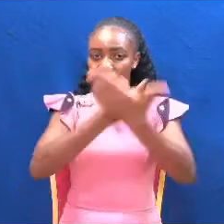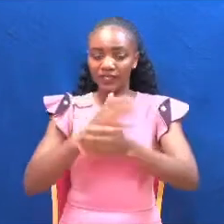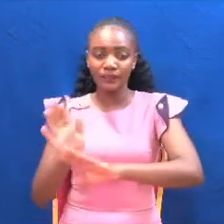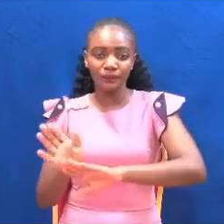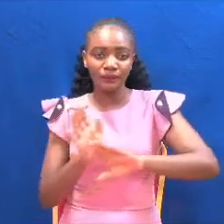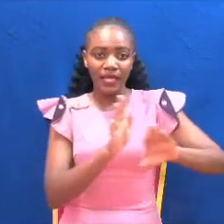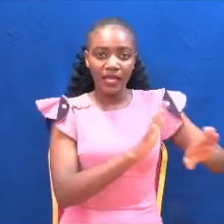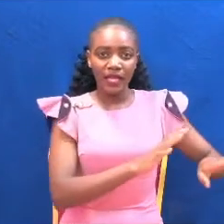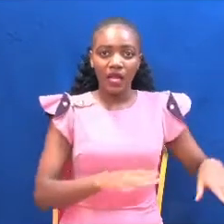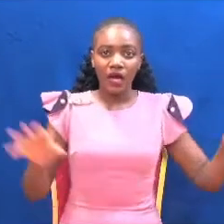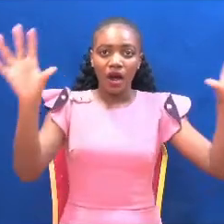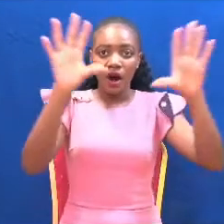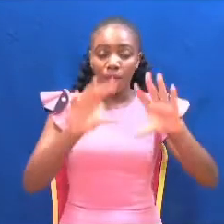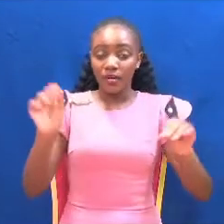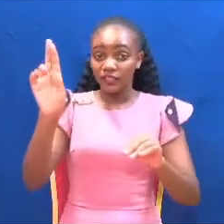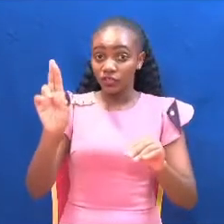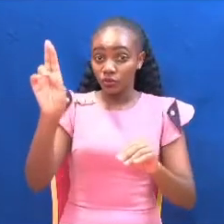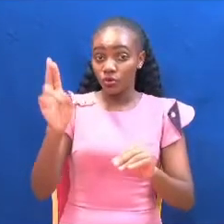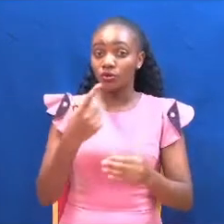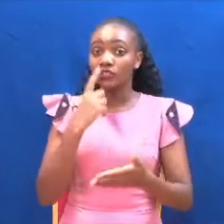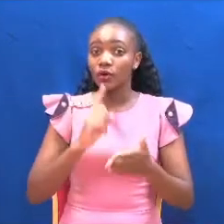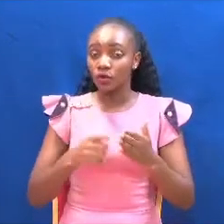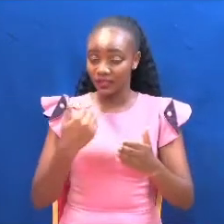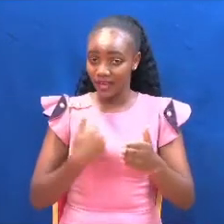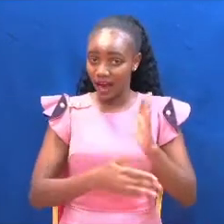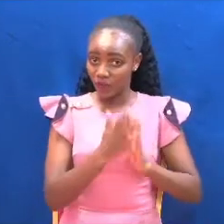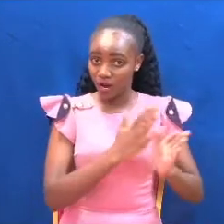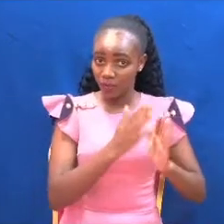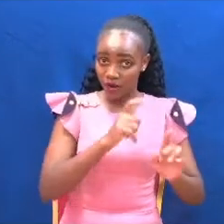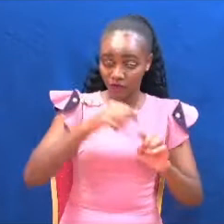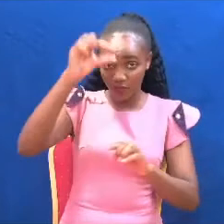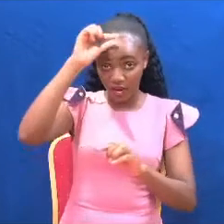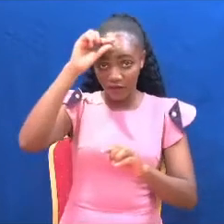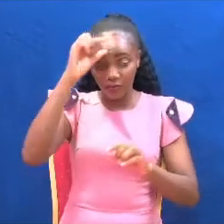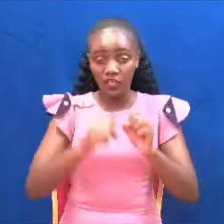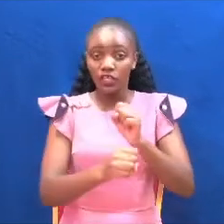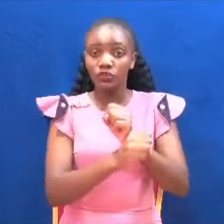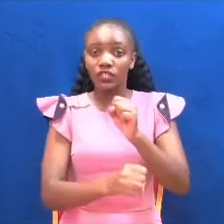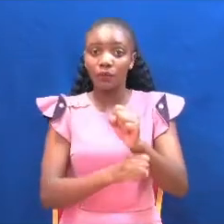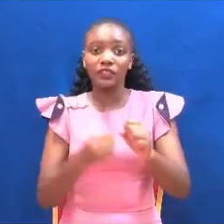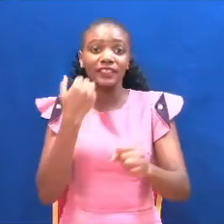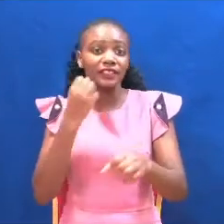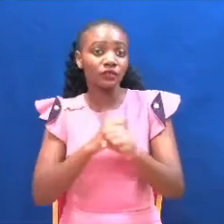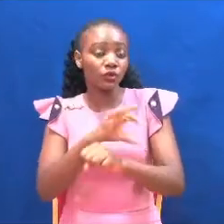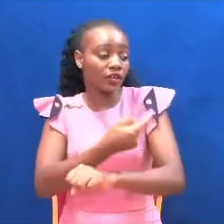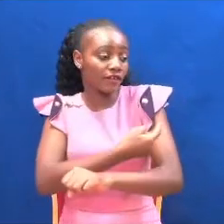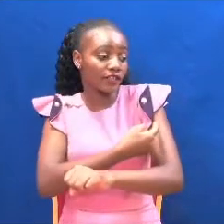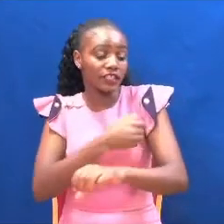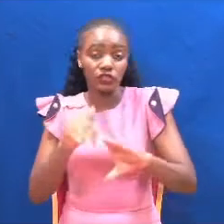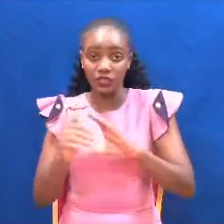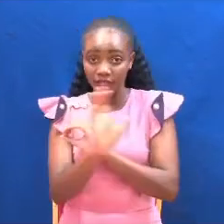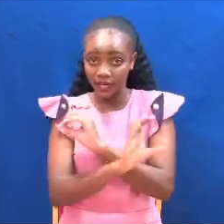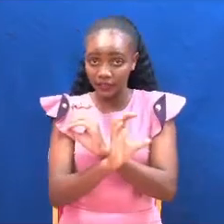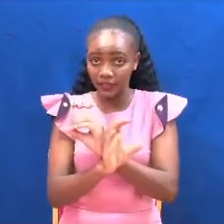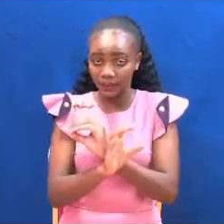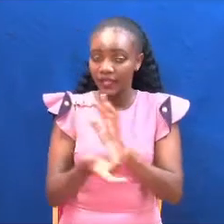Uhuru Kenyatta has revealed plans by the government to boost the rollout of the COVID-19 vaccine in the country amid shortages